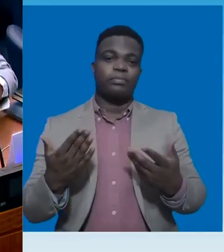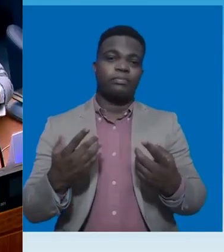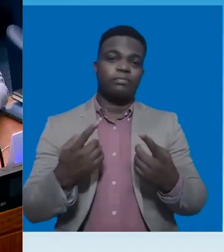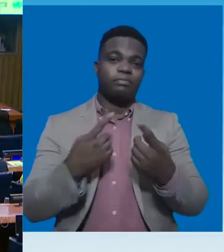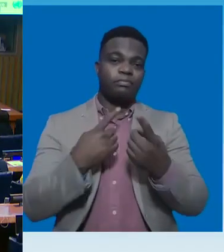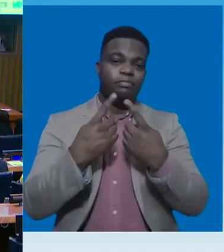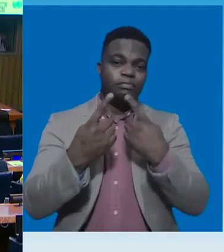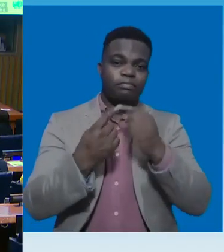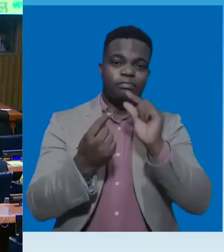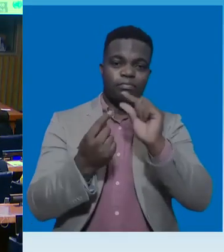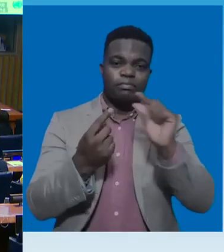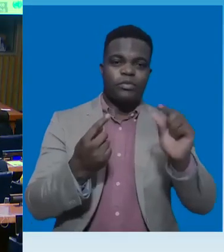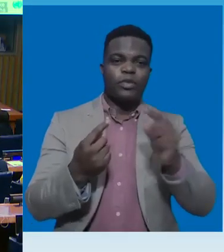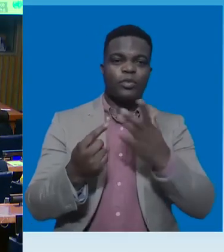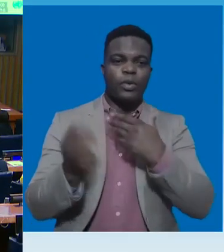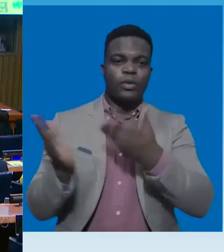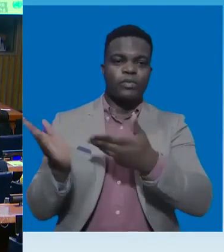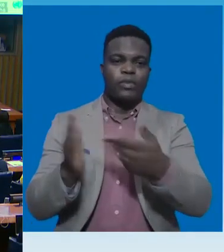Good afternoon,